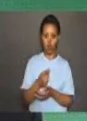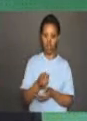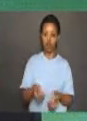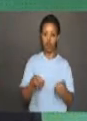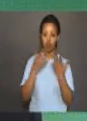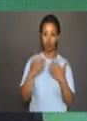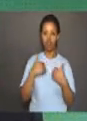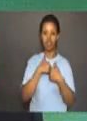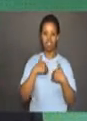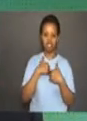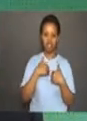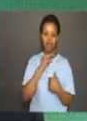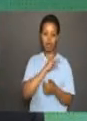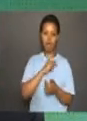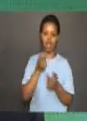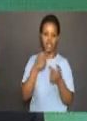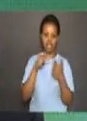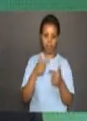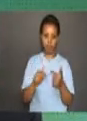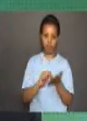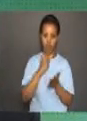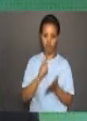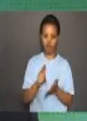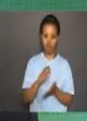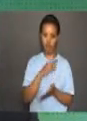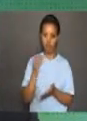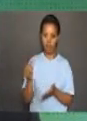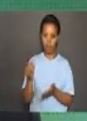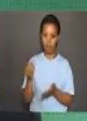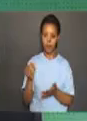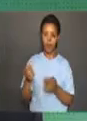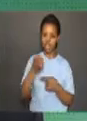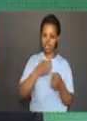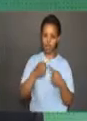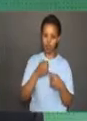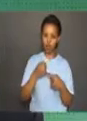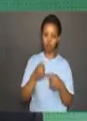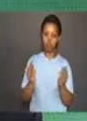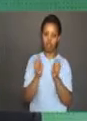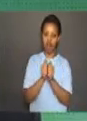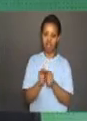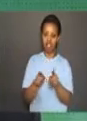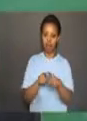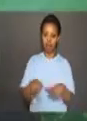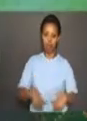have made in order to become better equipped to survive.